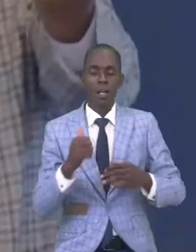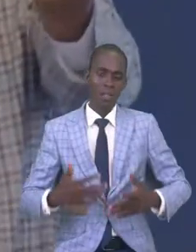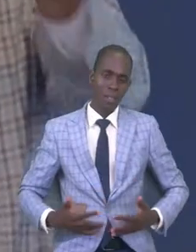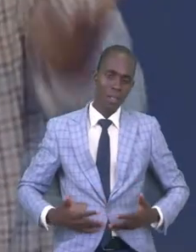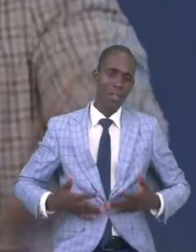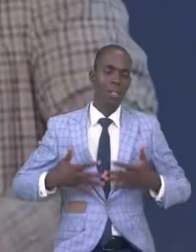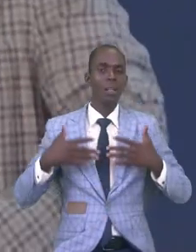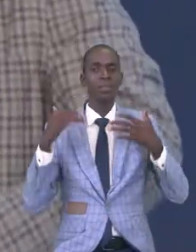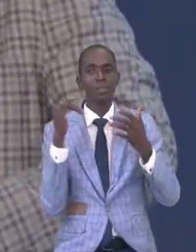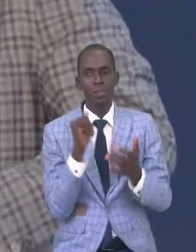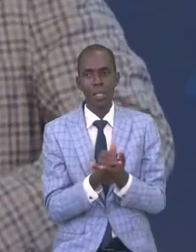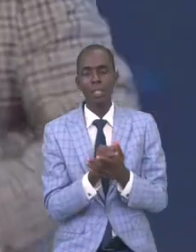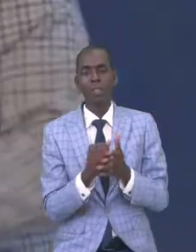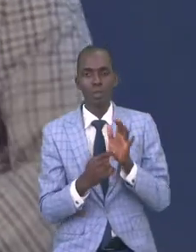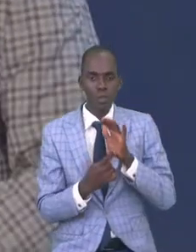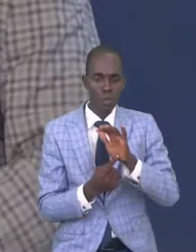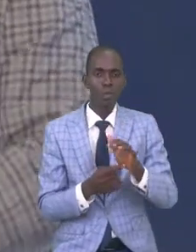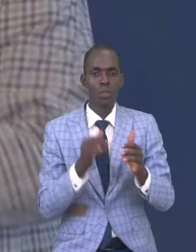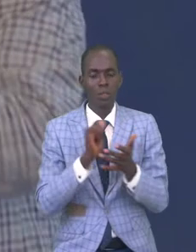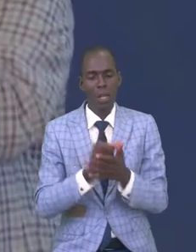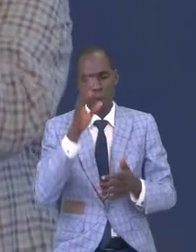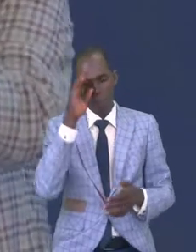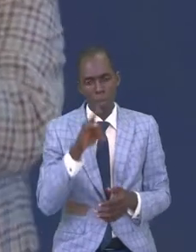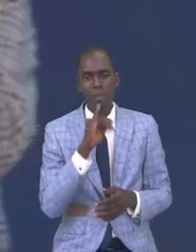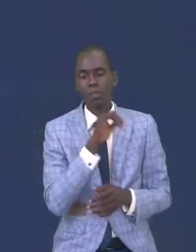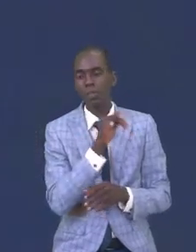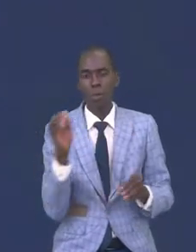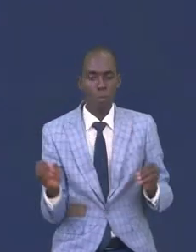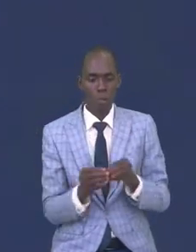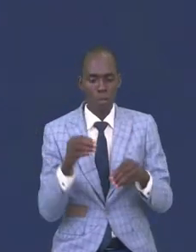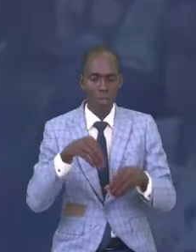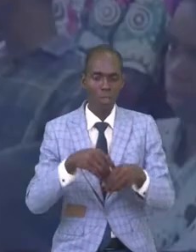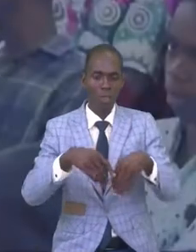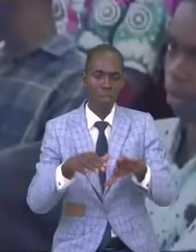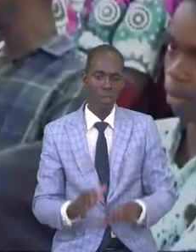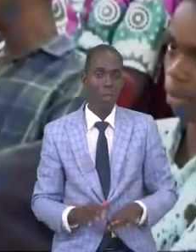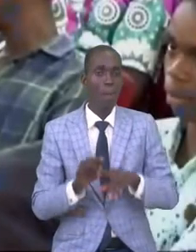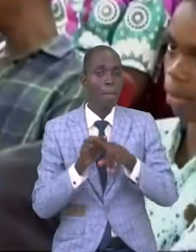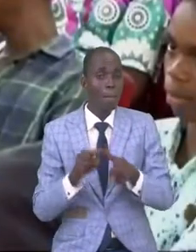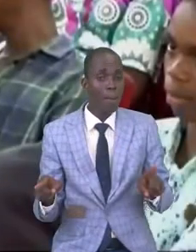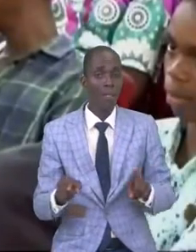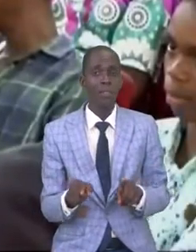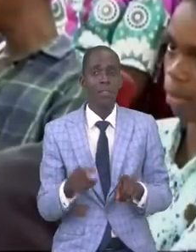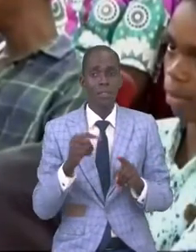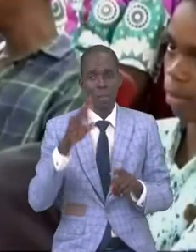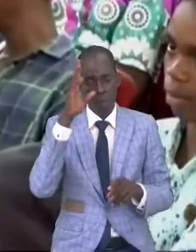him is not in the grave anymore. But his hands were still bound with